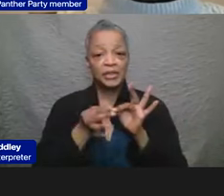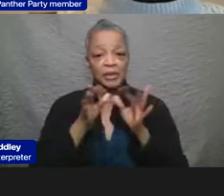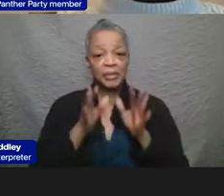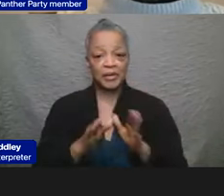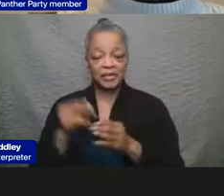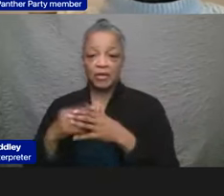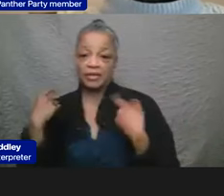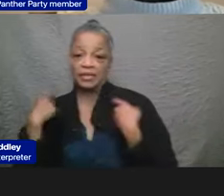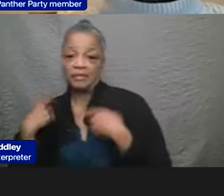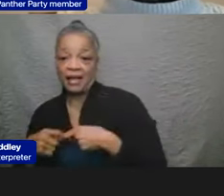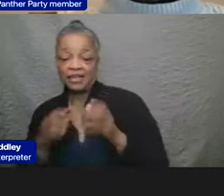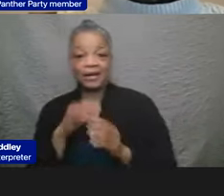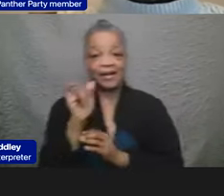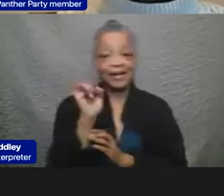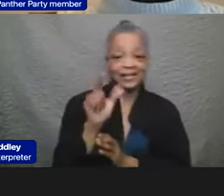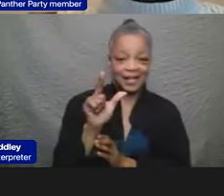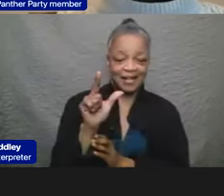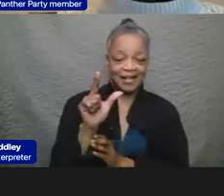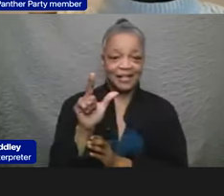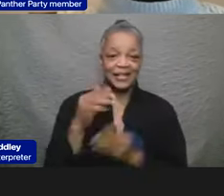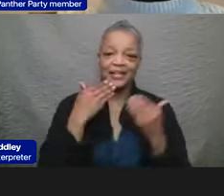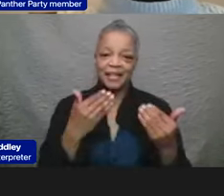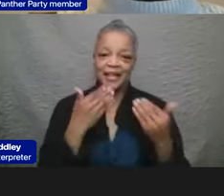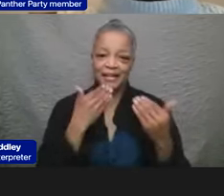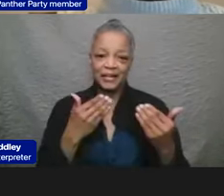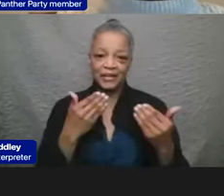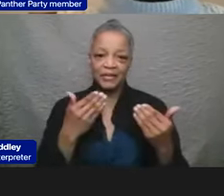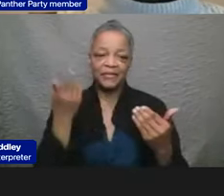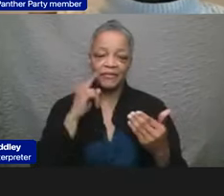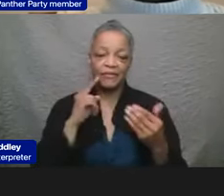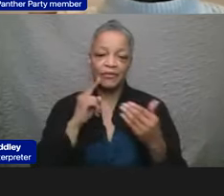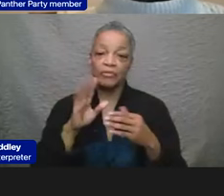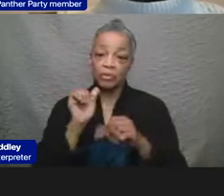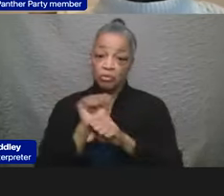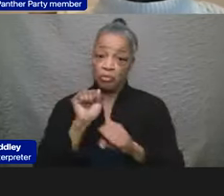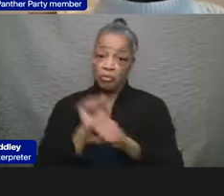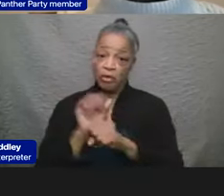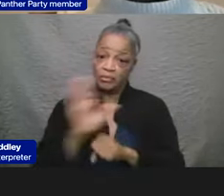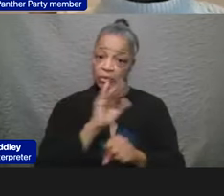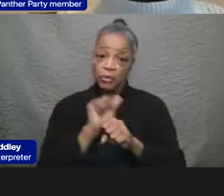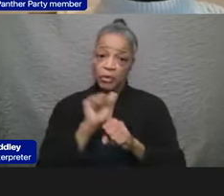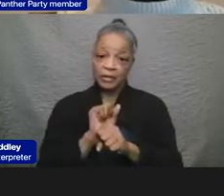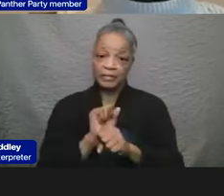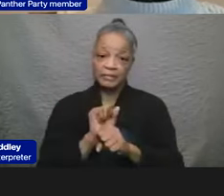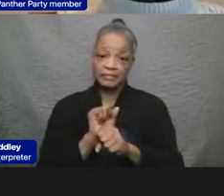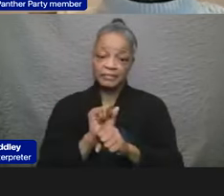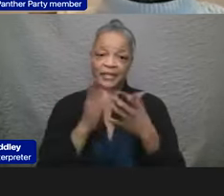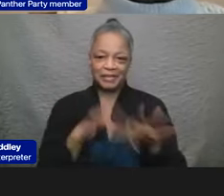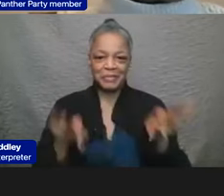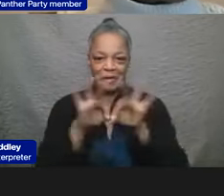in Spanish and ASL. Thank you for the work that you're doing. It's